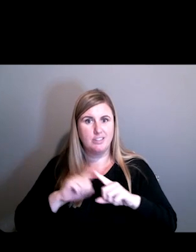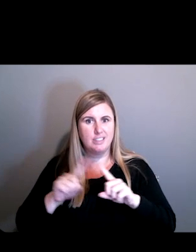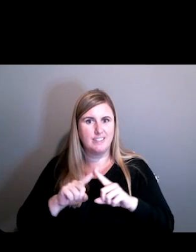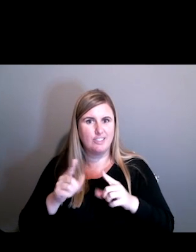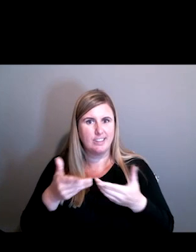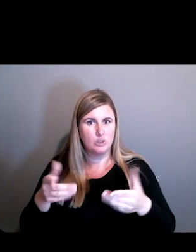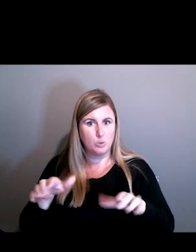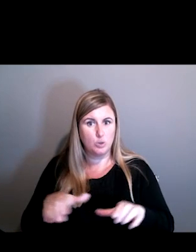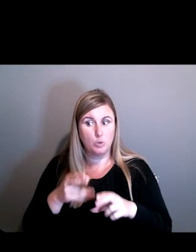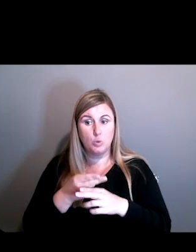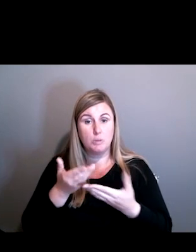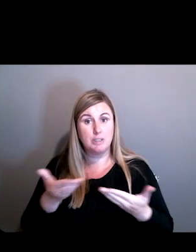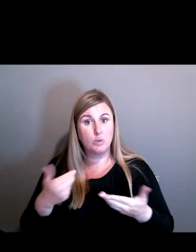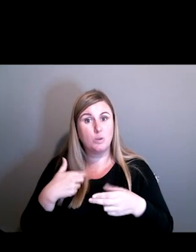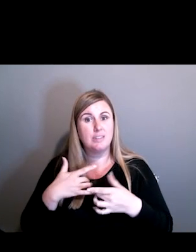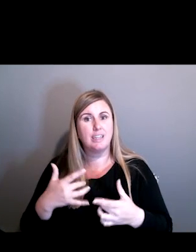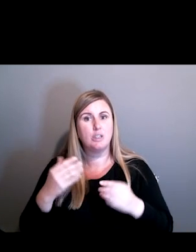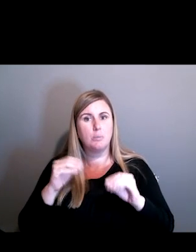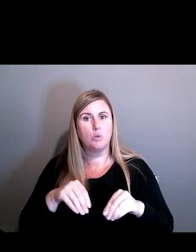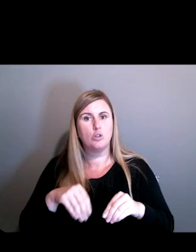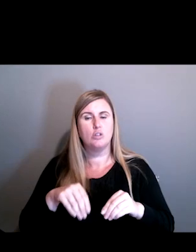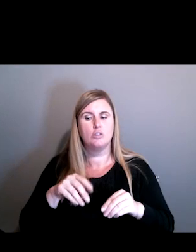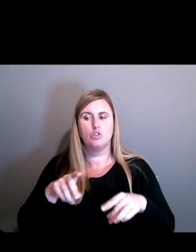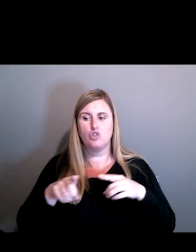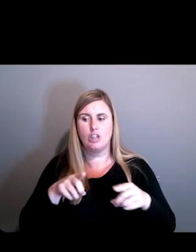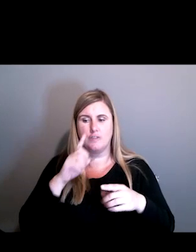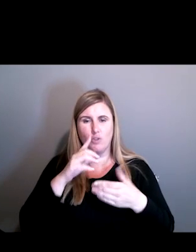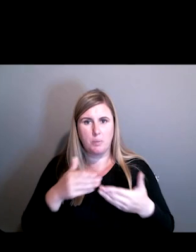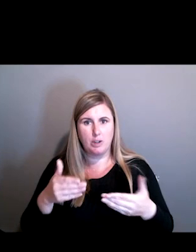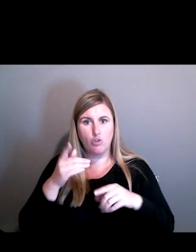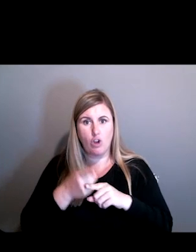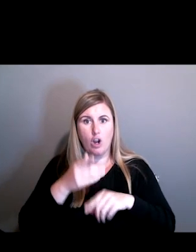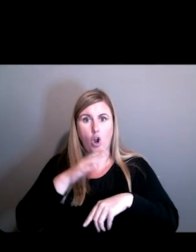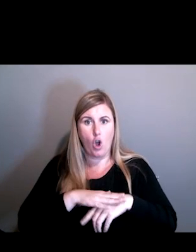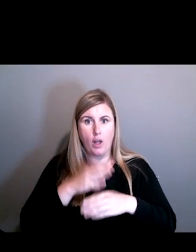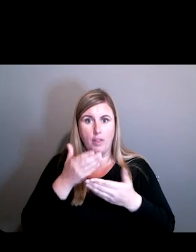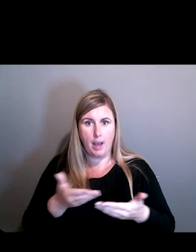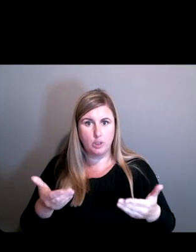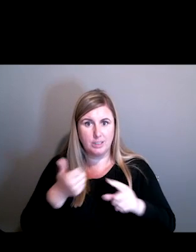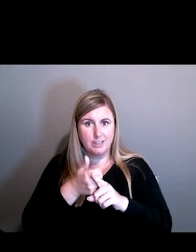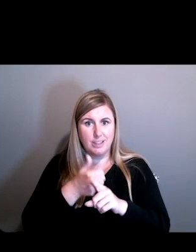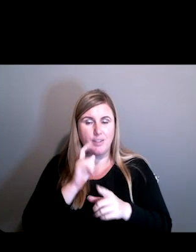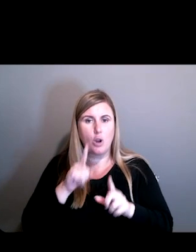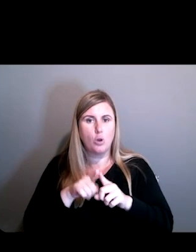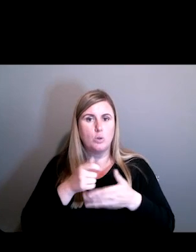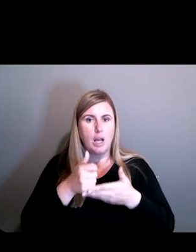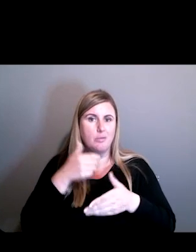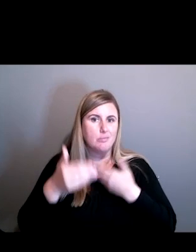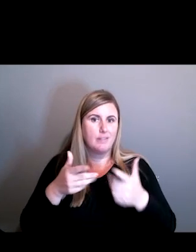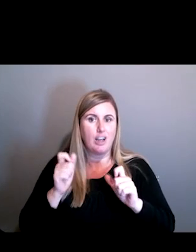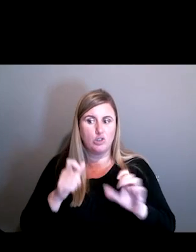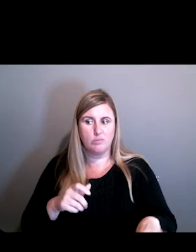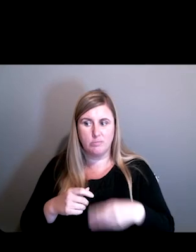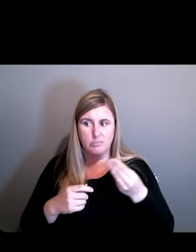it also helps you mix and vary the tasks you're going to do. When we use materials, we tend to put the directions for the materials right on